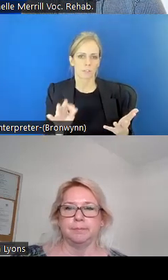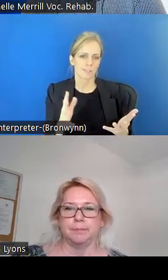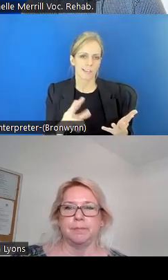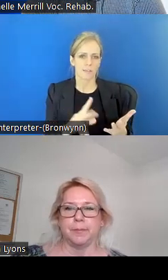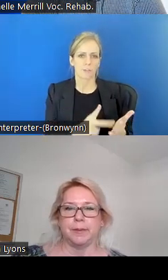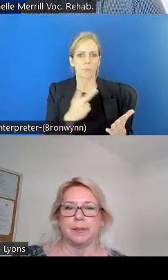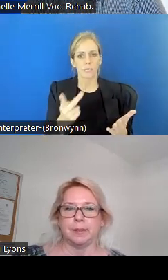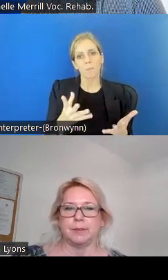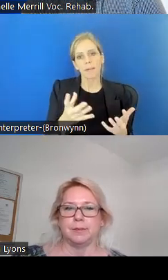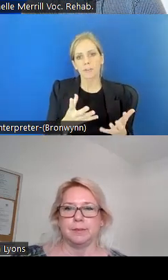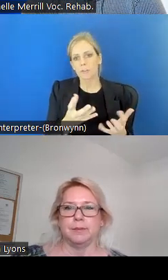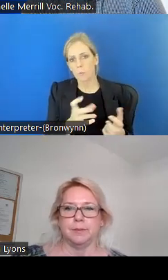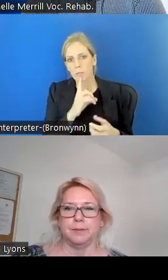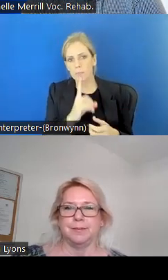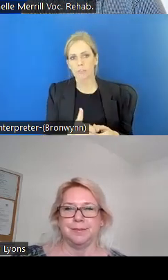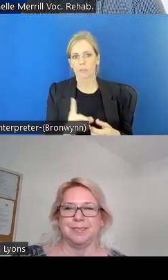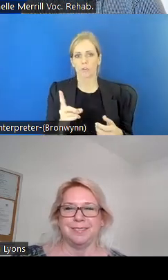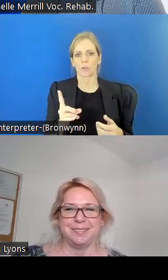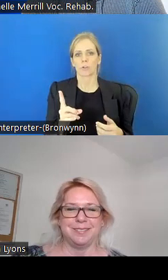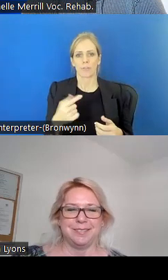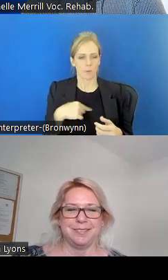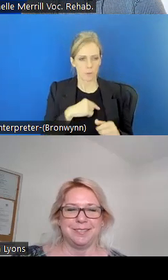project. Thank you.